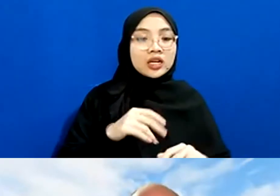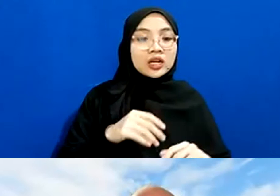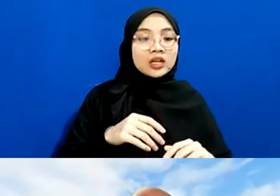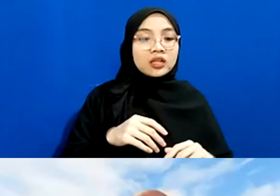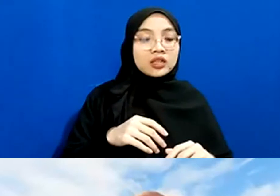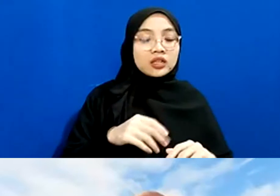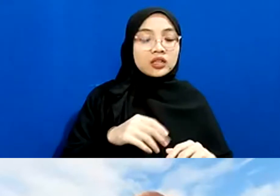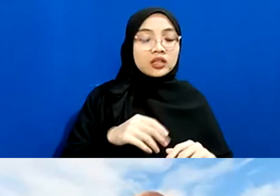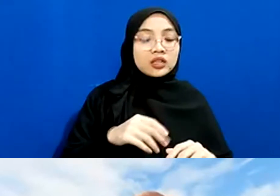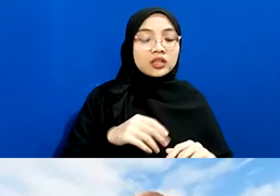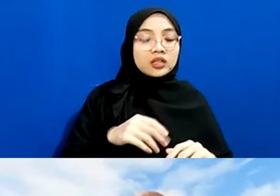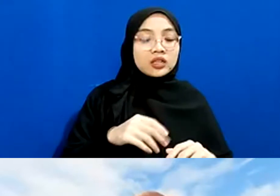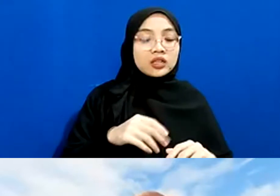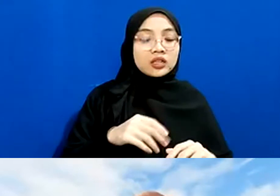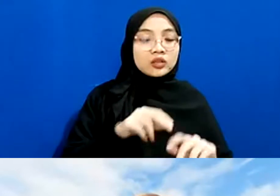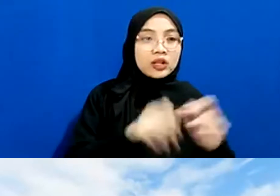international